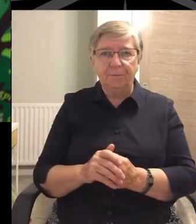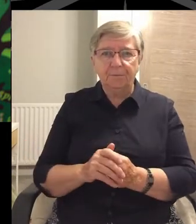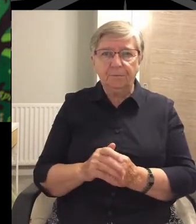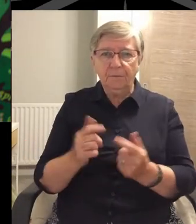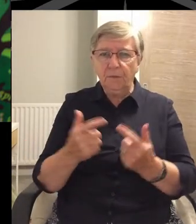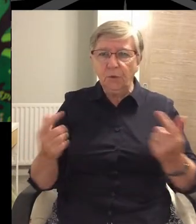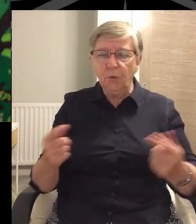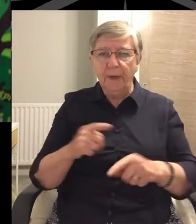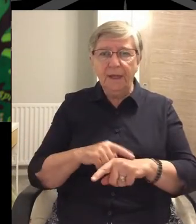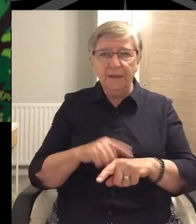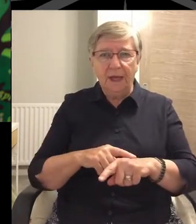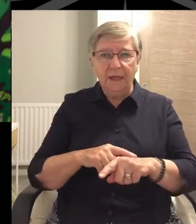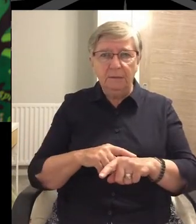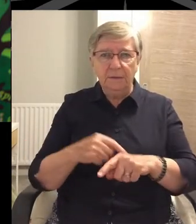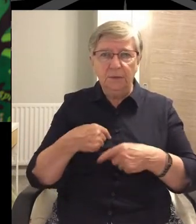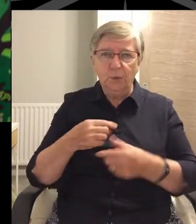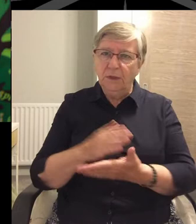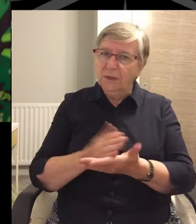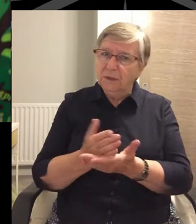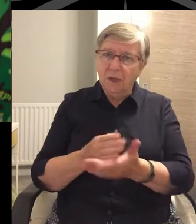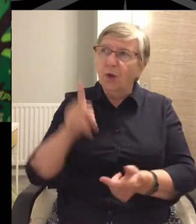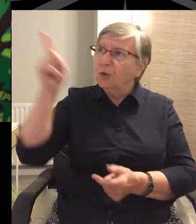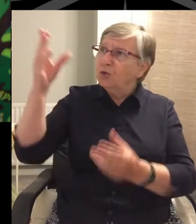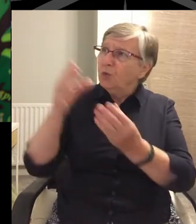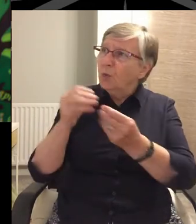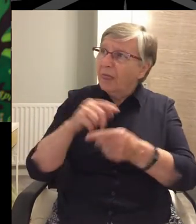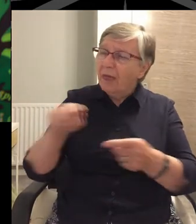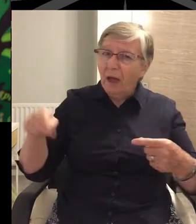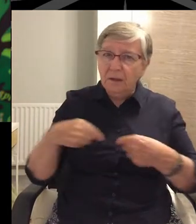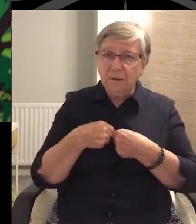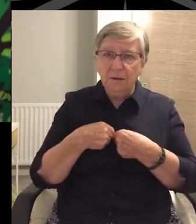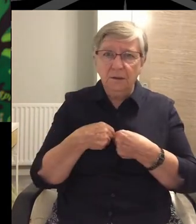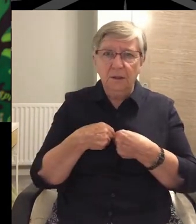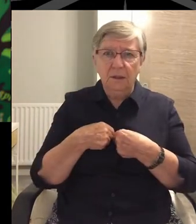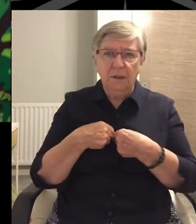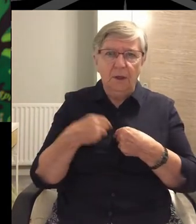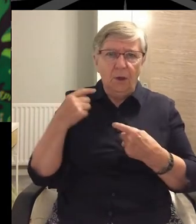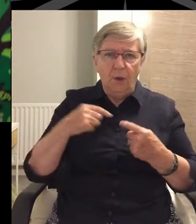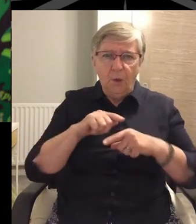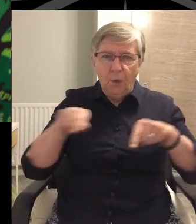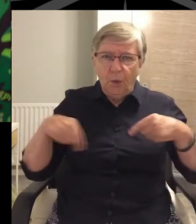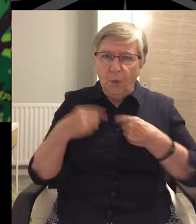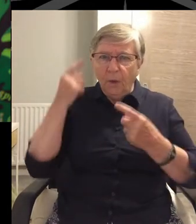Too often we doubt your presence, we drown in anxiety,